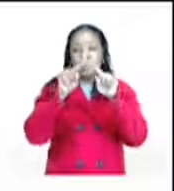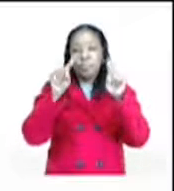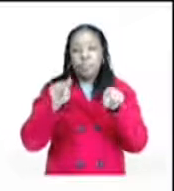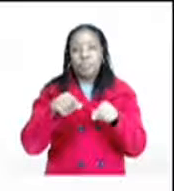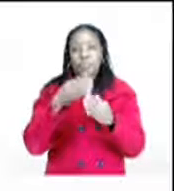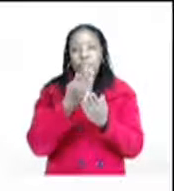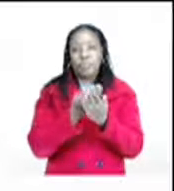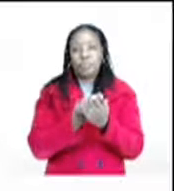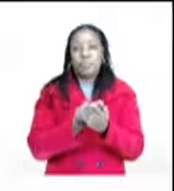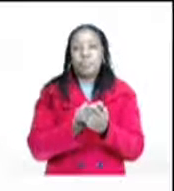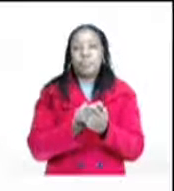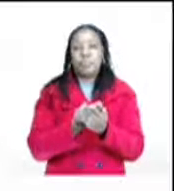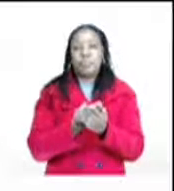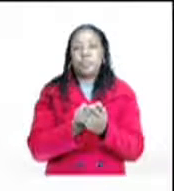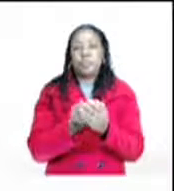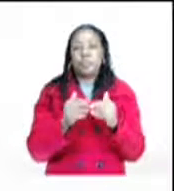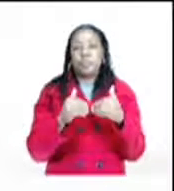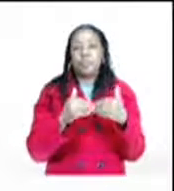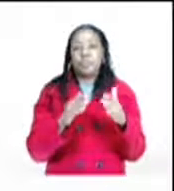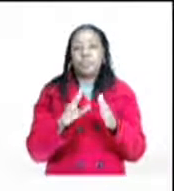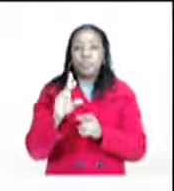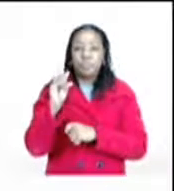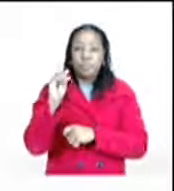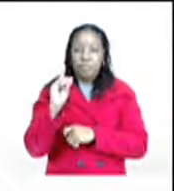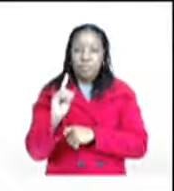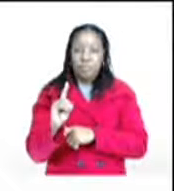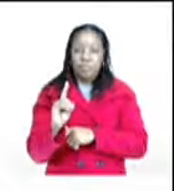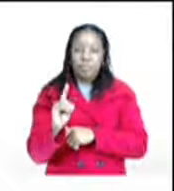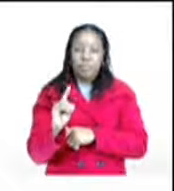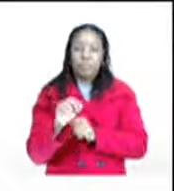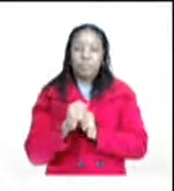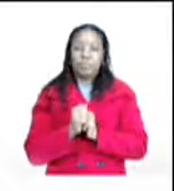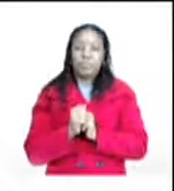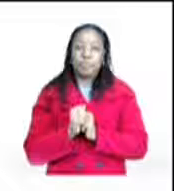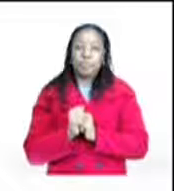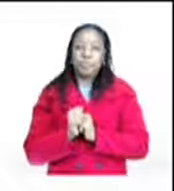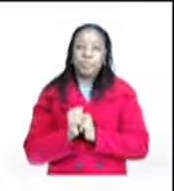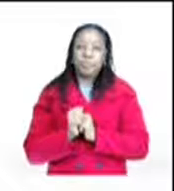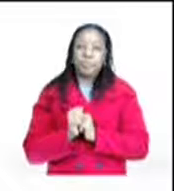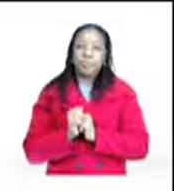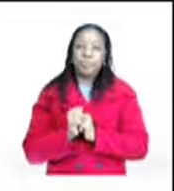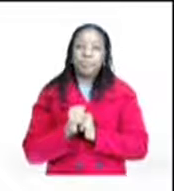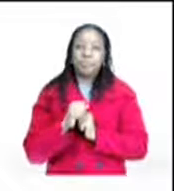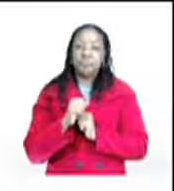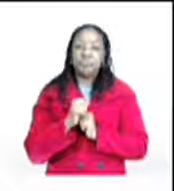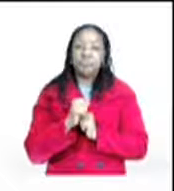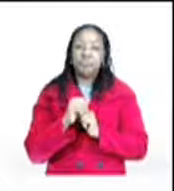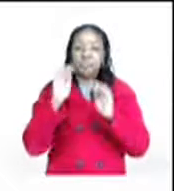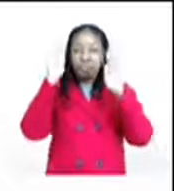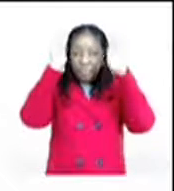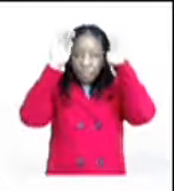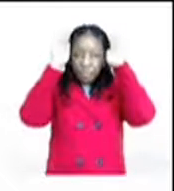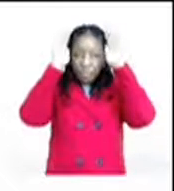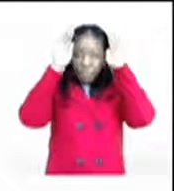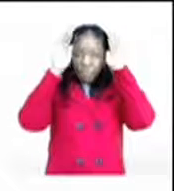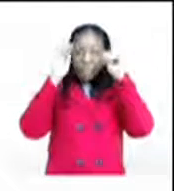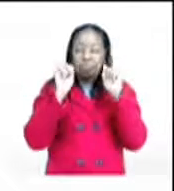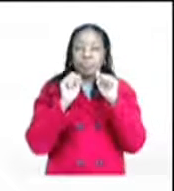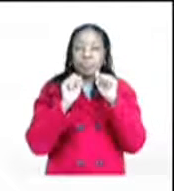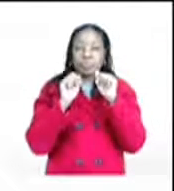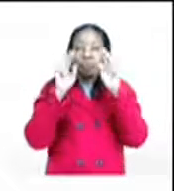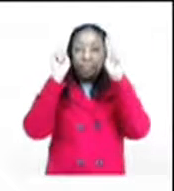that have the names that begin with letter D. Donkey,